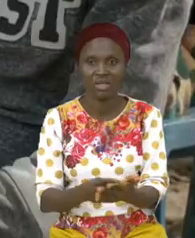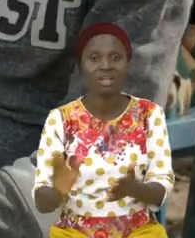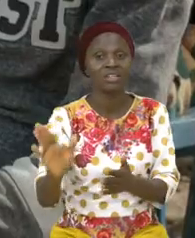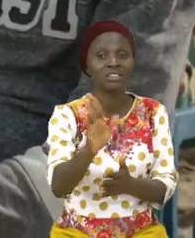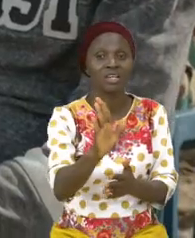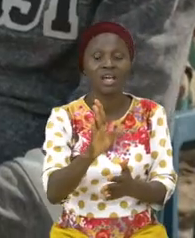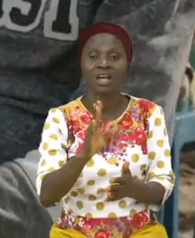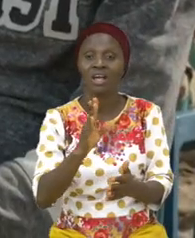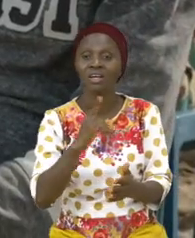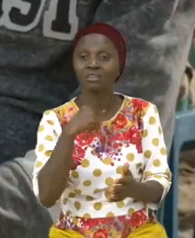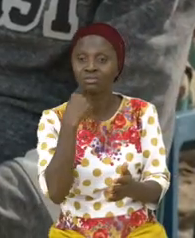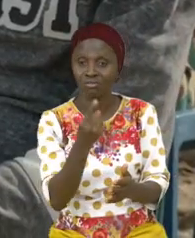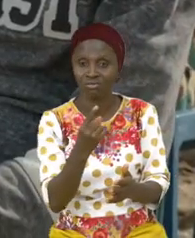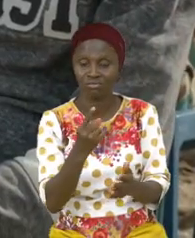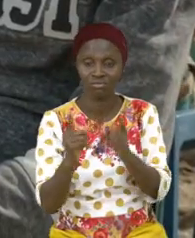down.